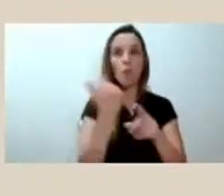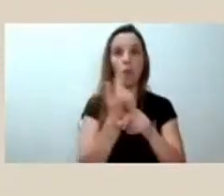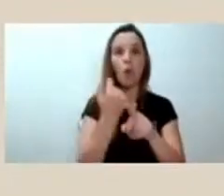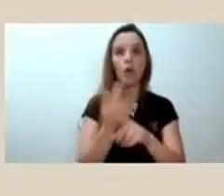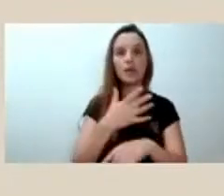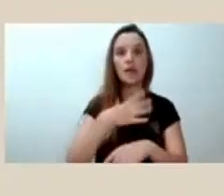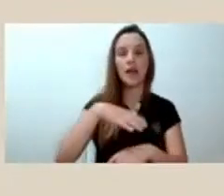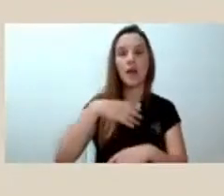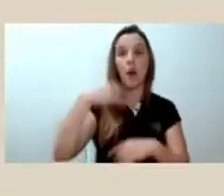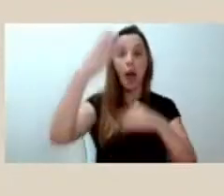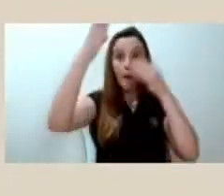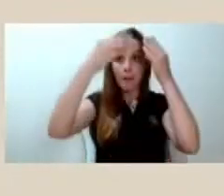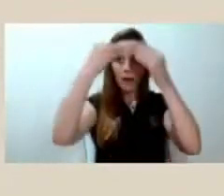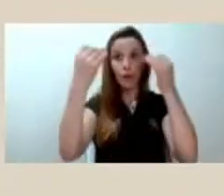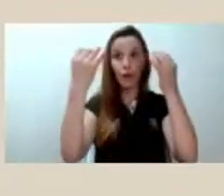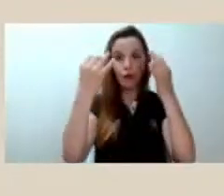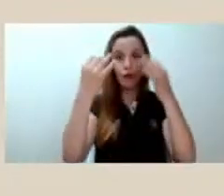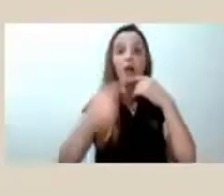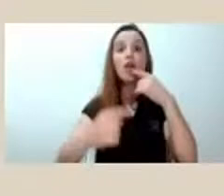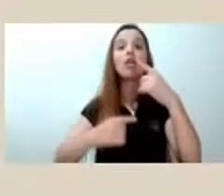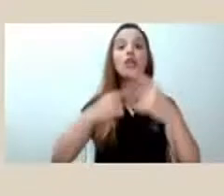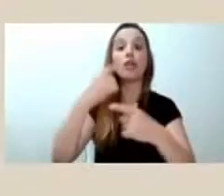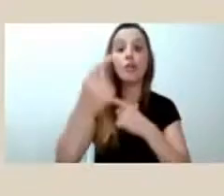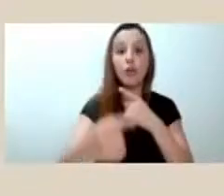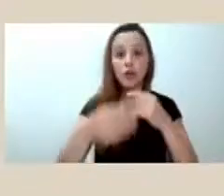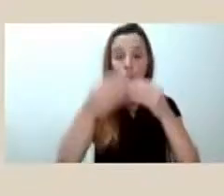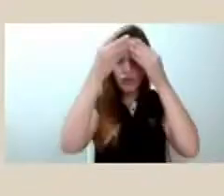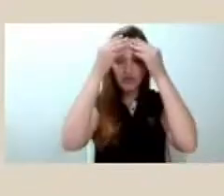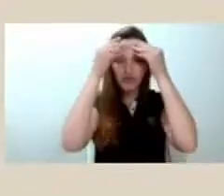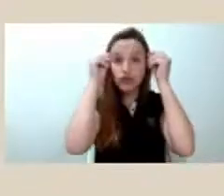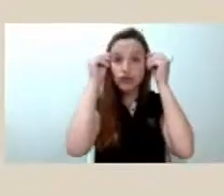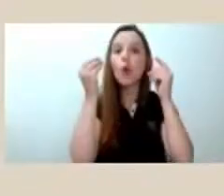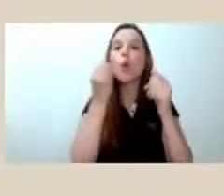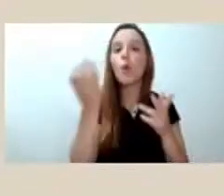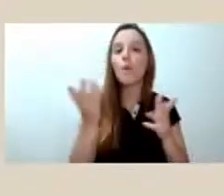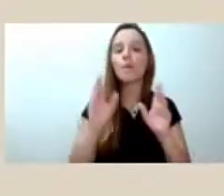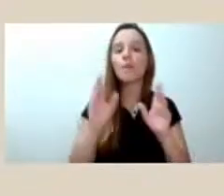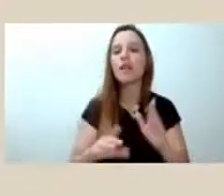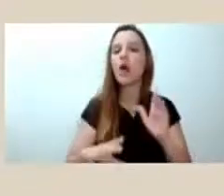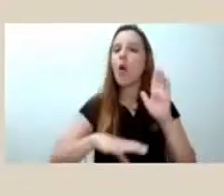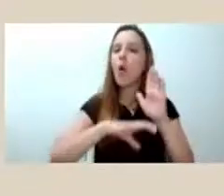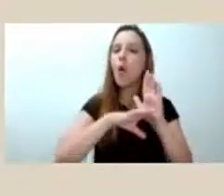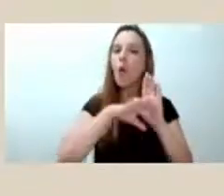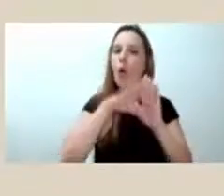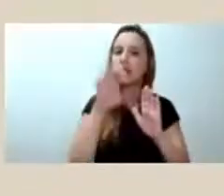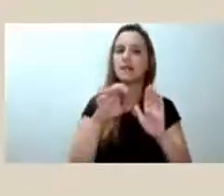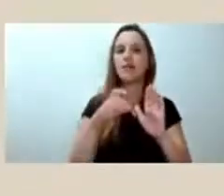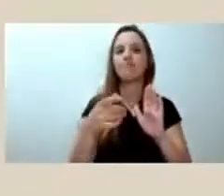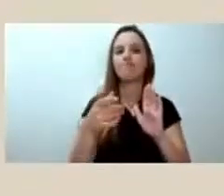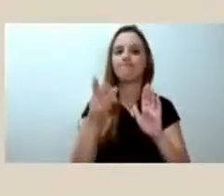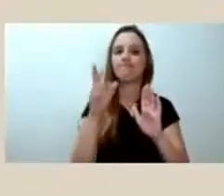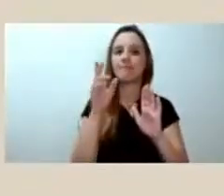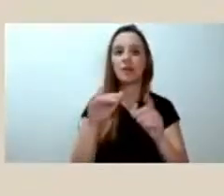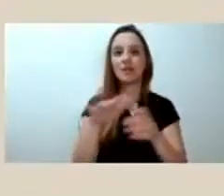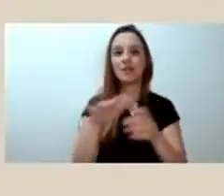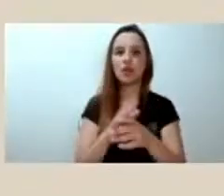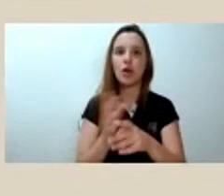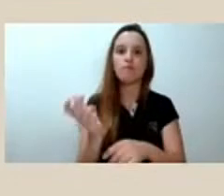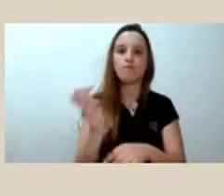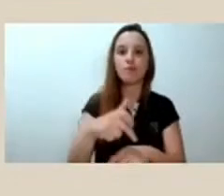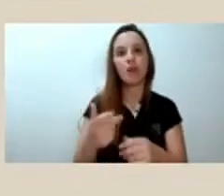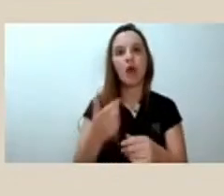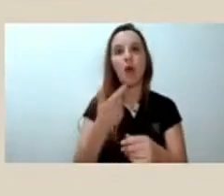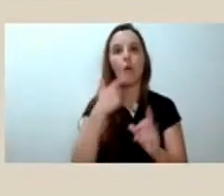to be exposed to that condition, again and again and again to unlearn it. And so this is where I think we had a bunch